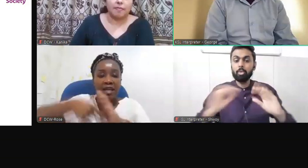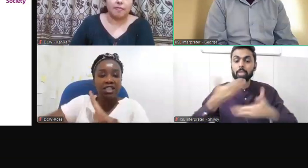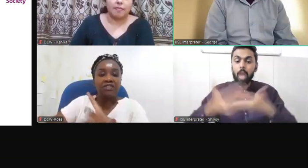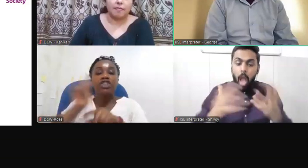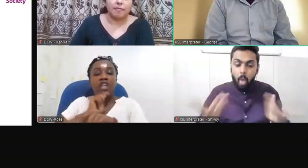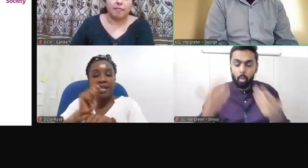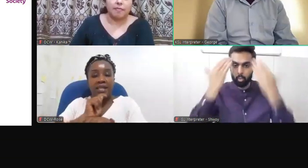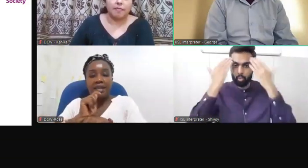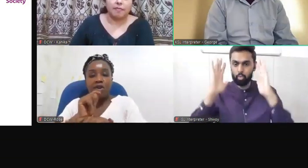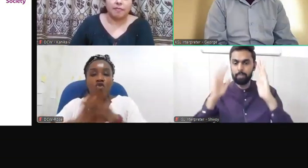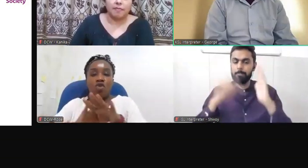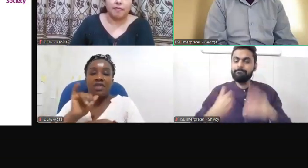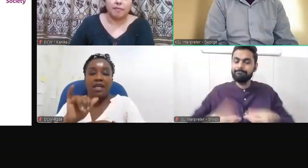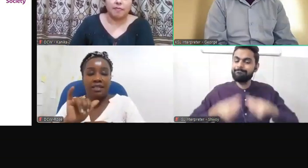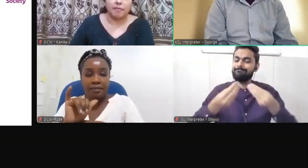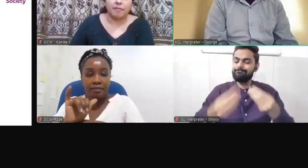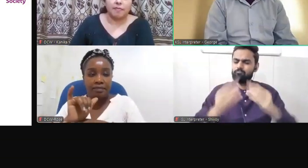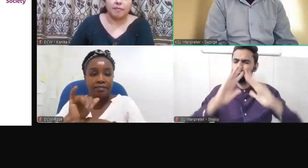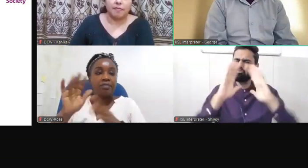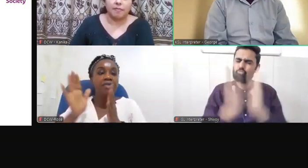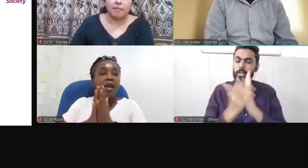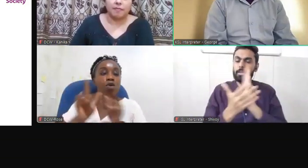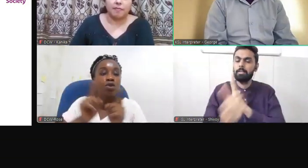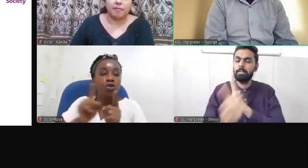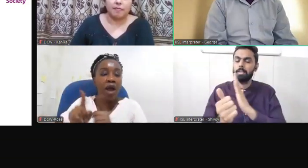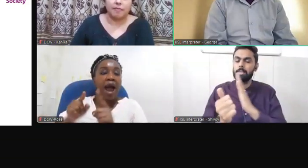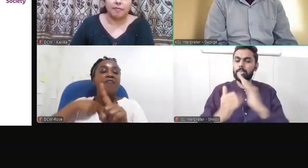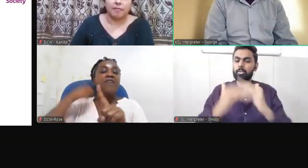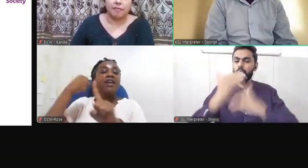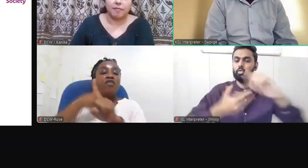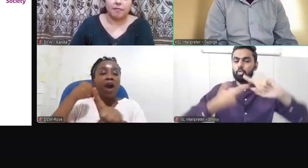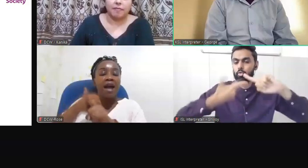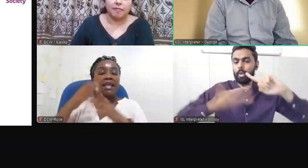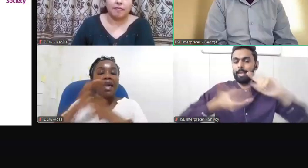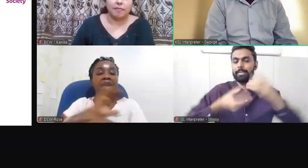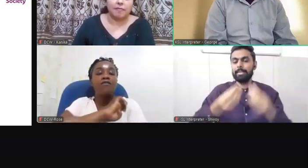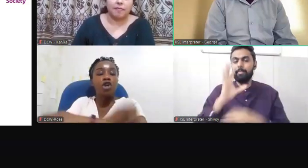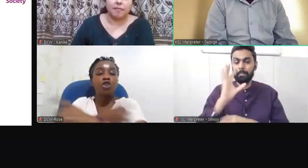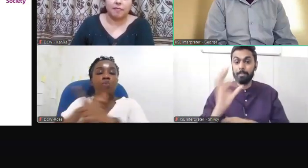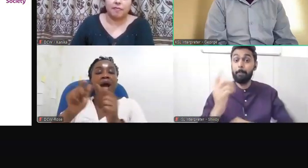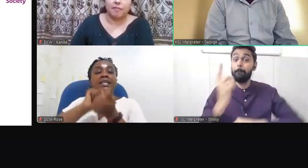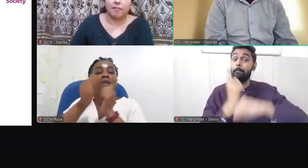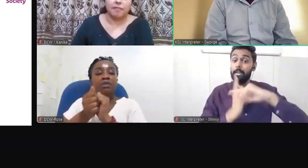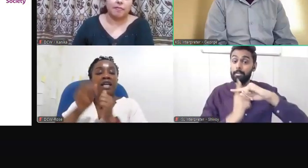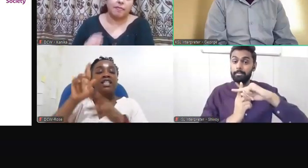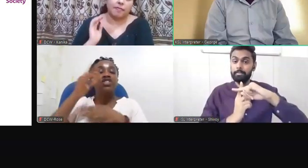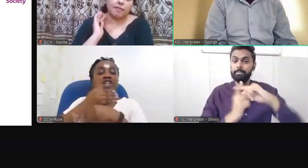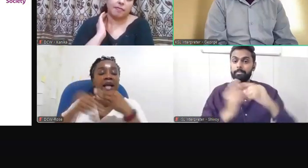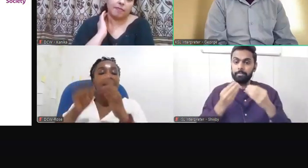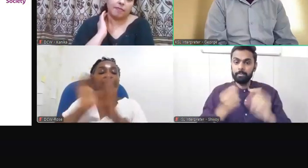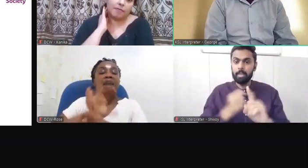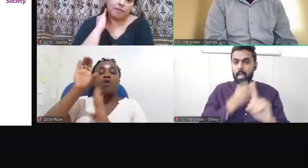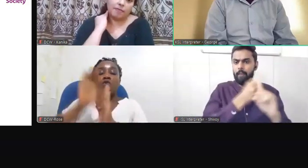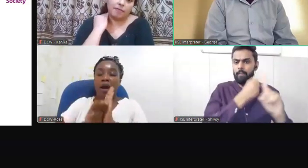them with a comprehensive training on that. And also have advocacy